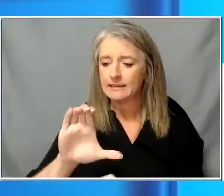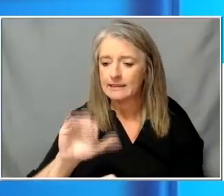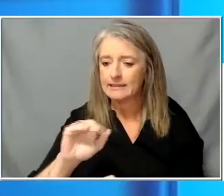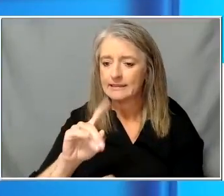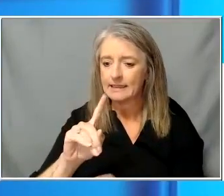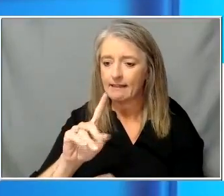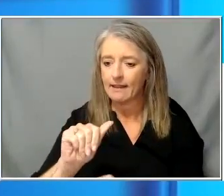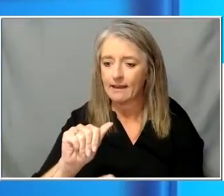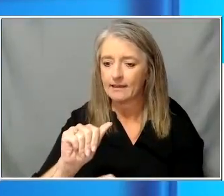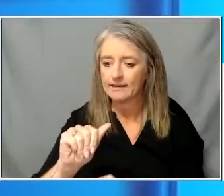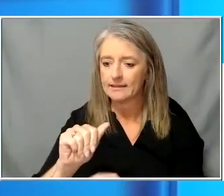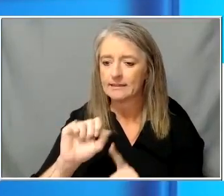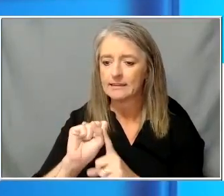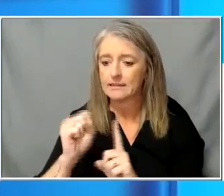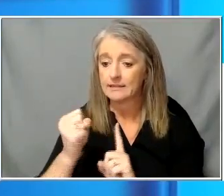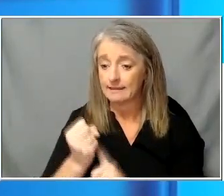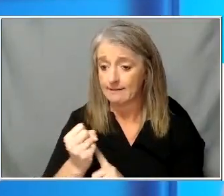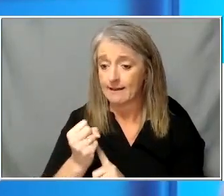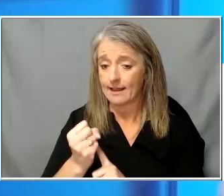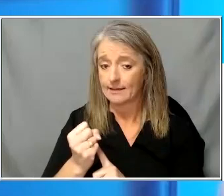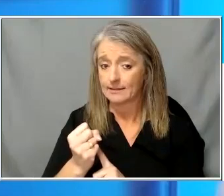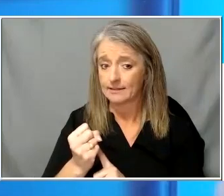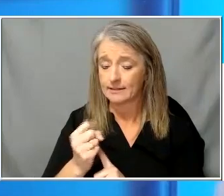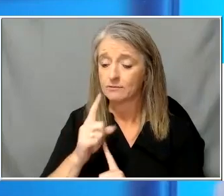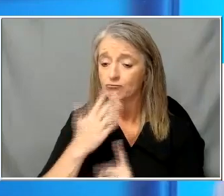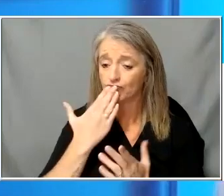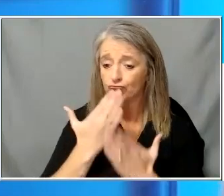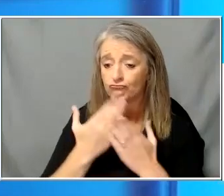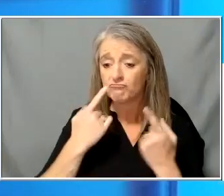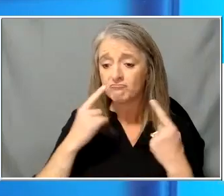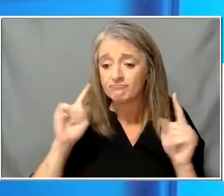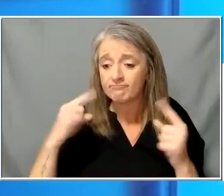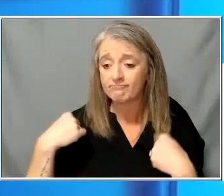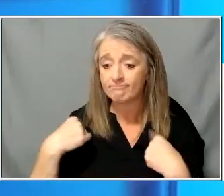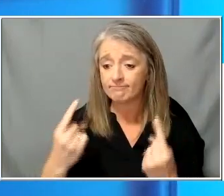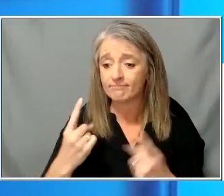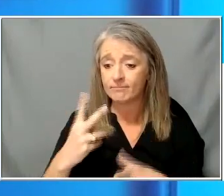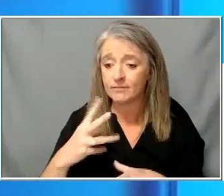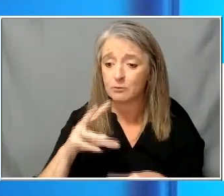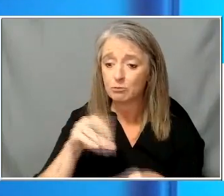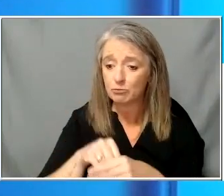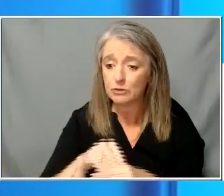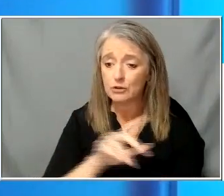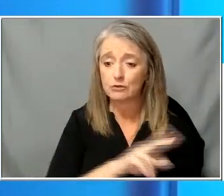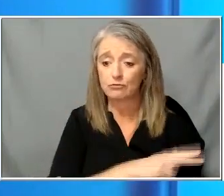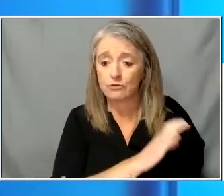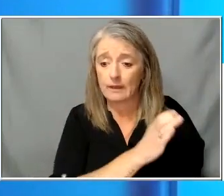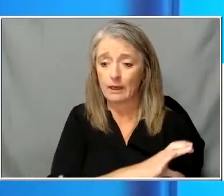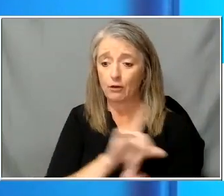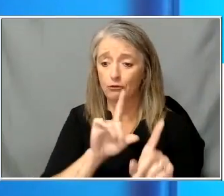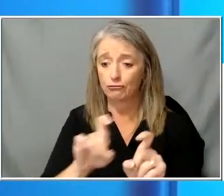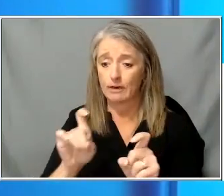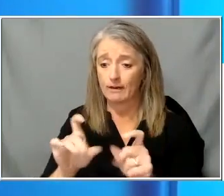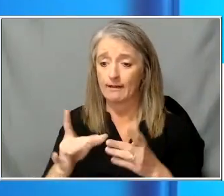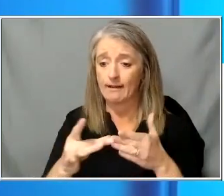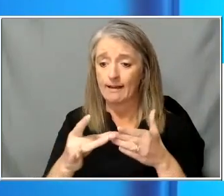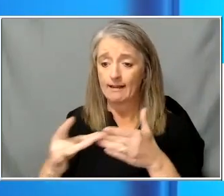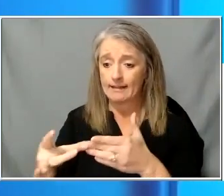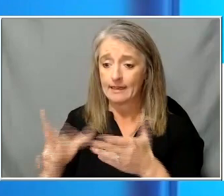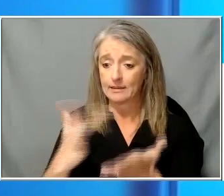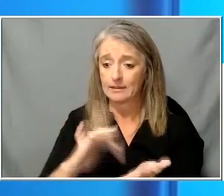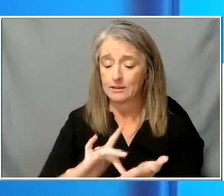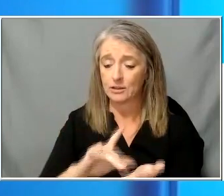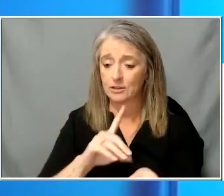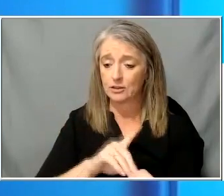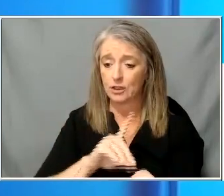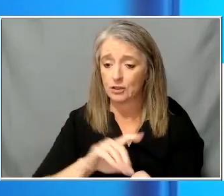is one of great success, and she's participating in a trial that's being led at our center by my partner, Dr.